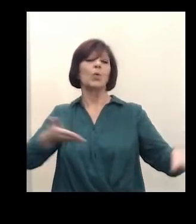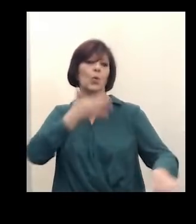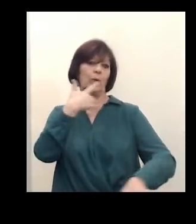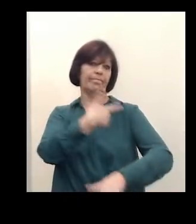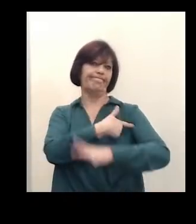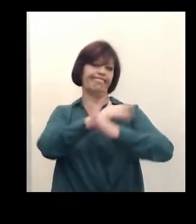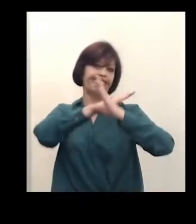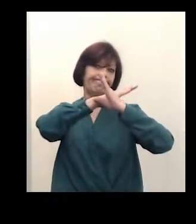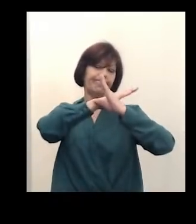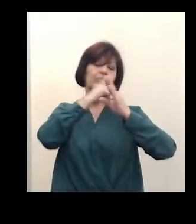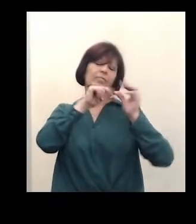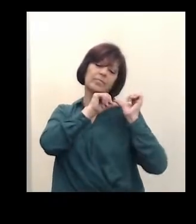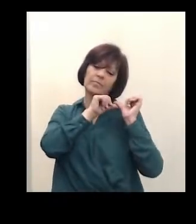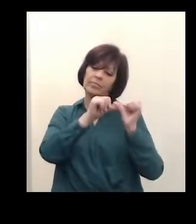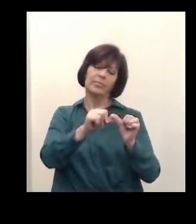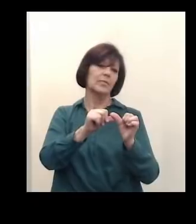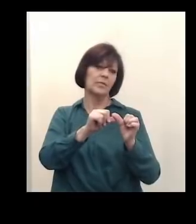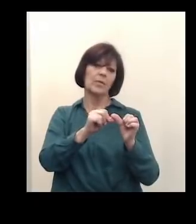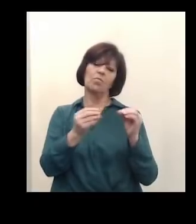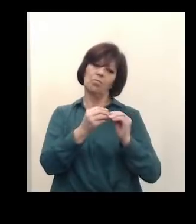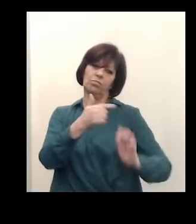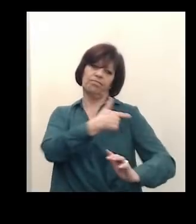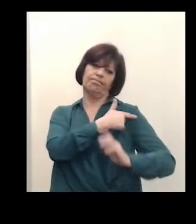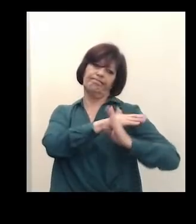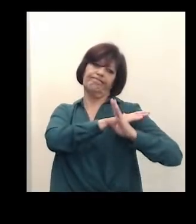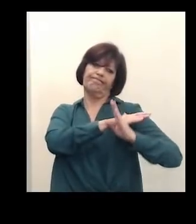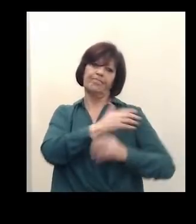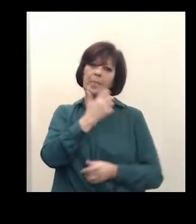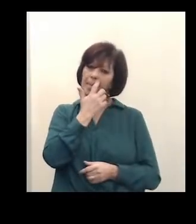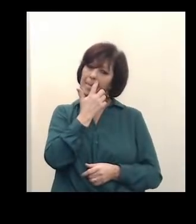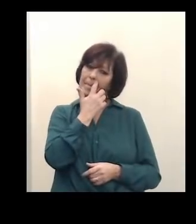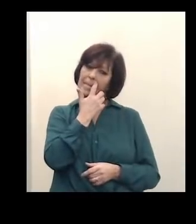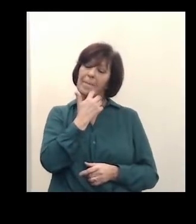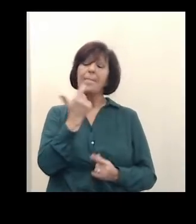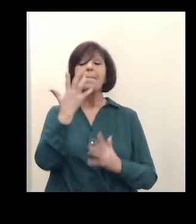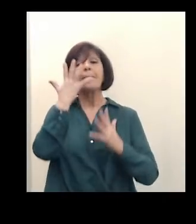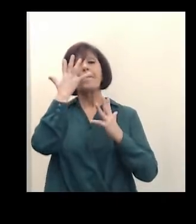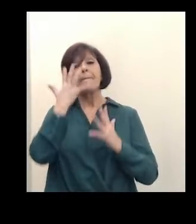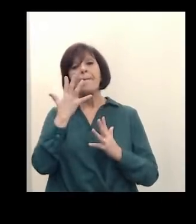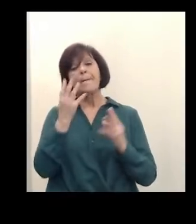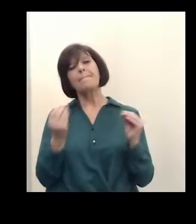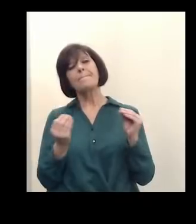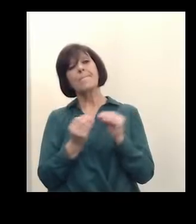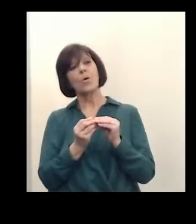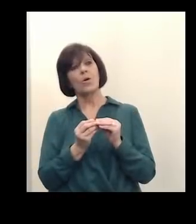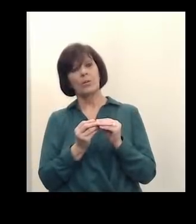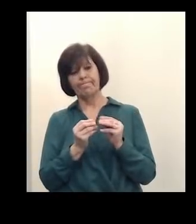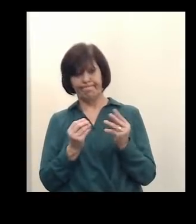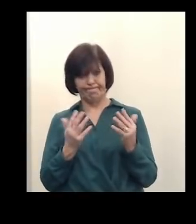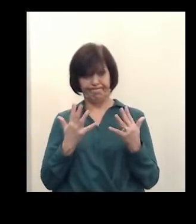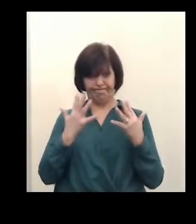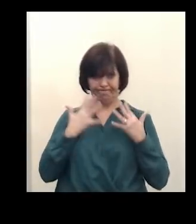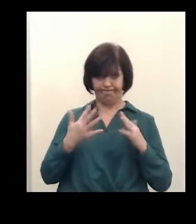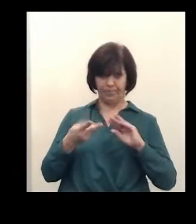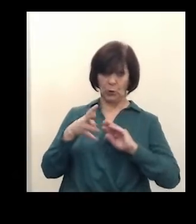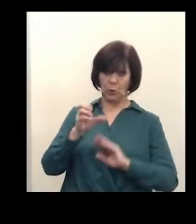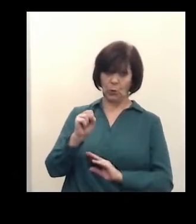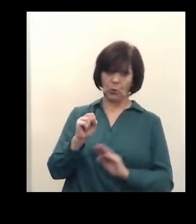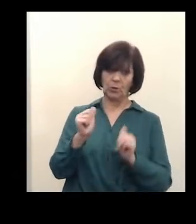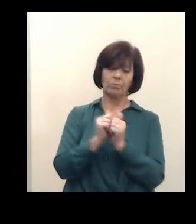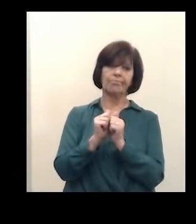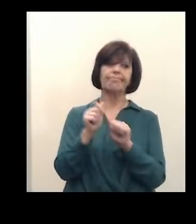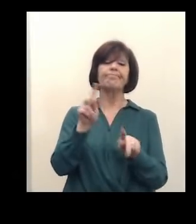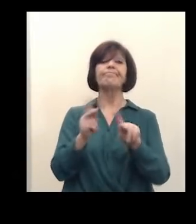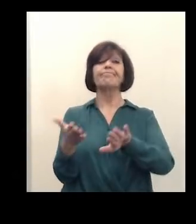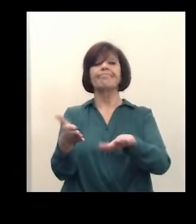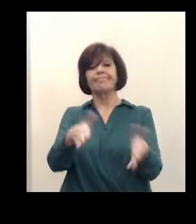to continue pushing those numbers up. Now, unfortunately, I have more sad news to report with regards to mortality data. The Erie